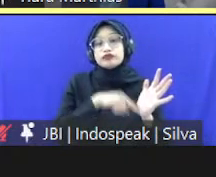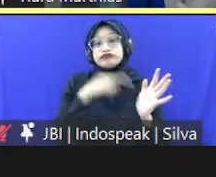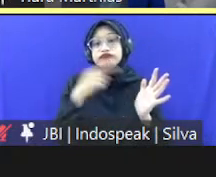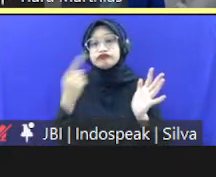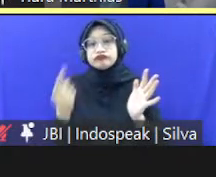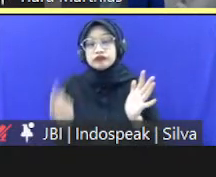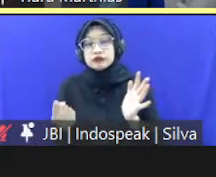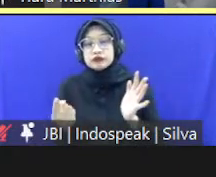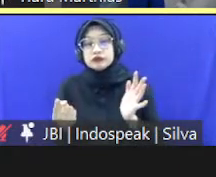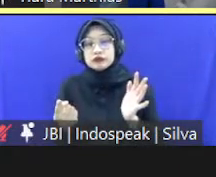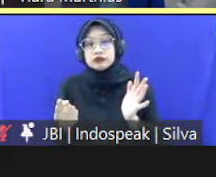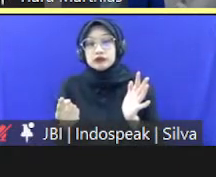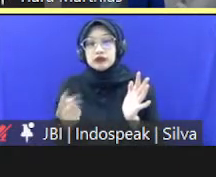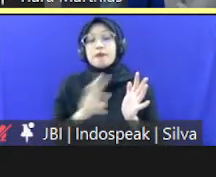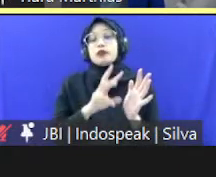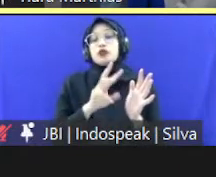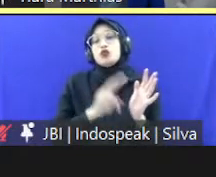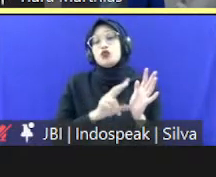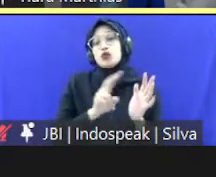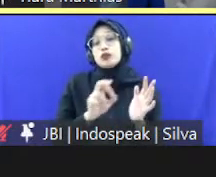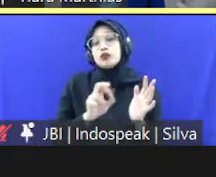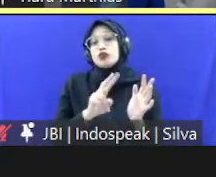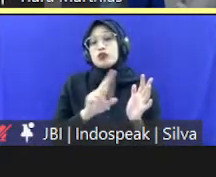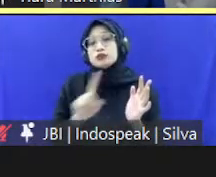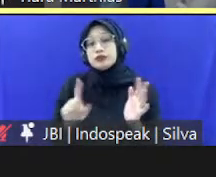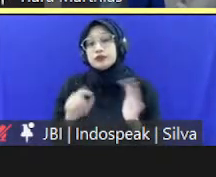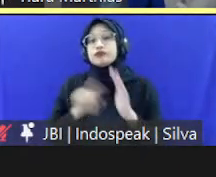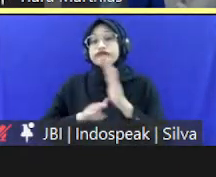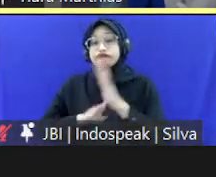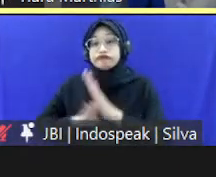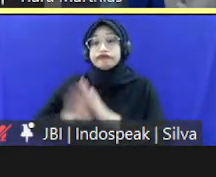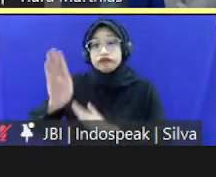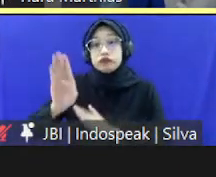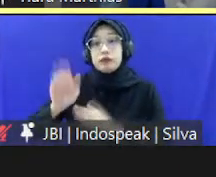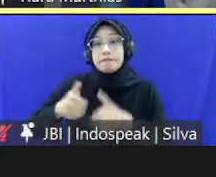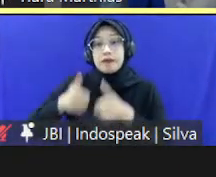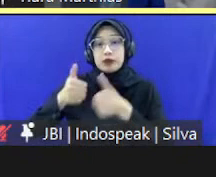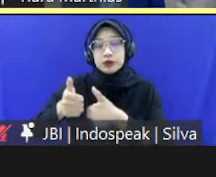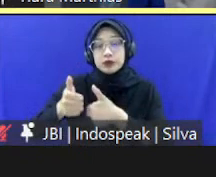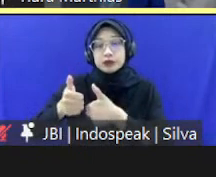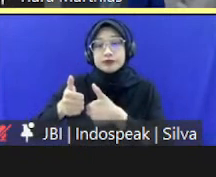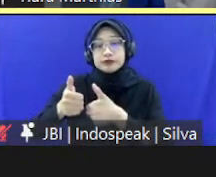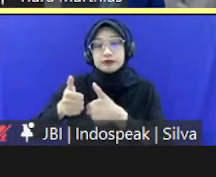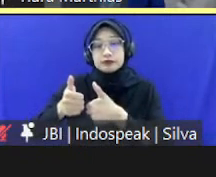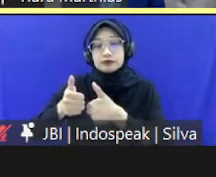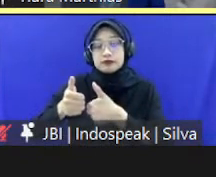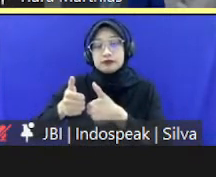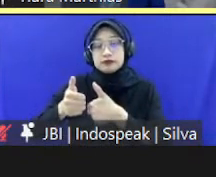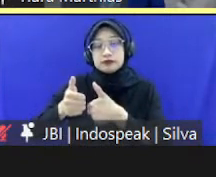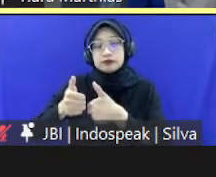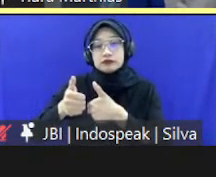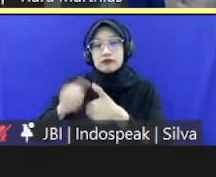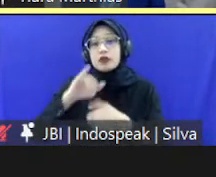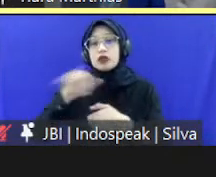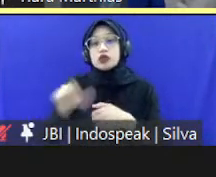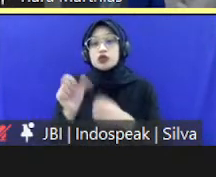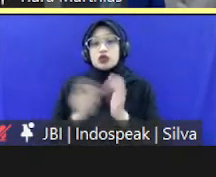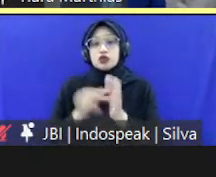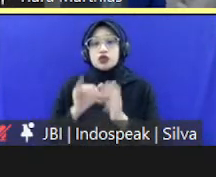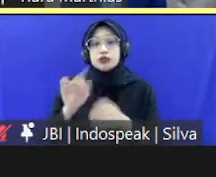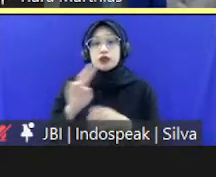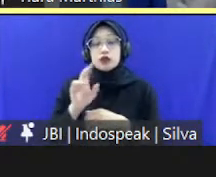first huge wave and the second wave of the Delta variant in February and June 2021.